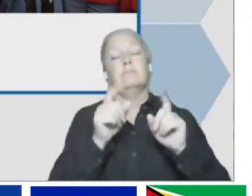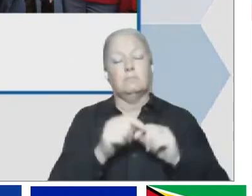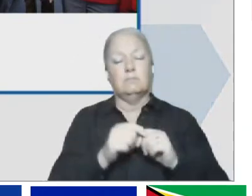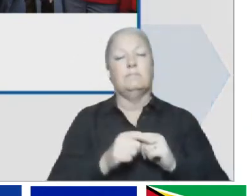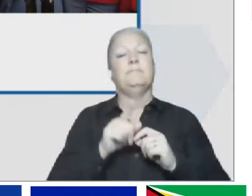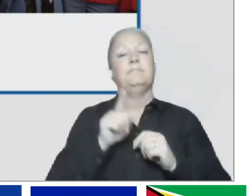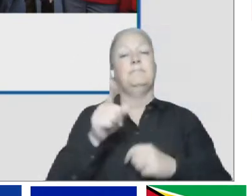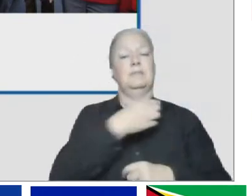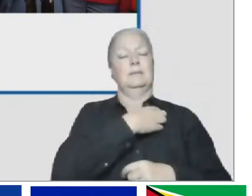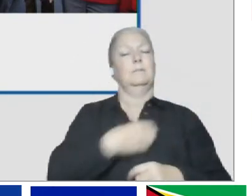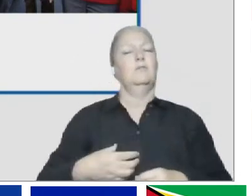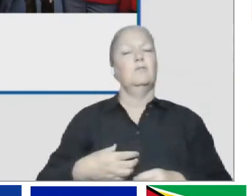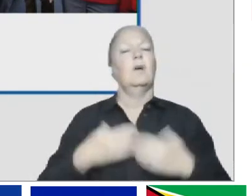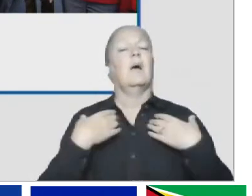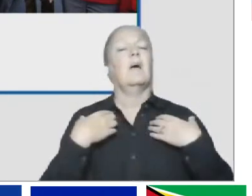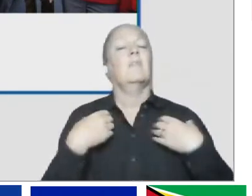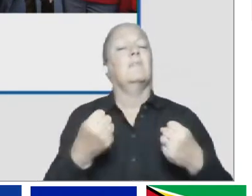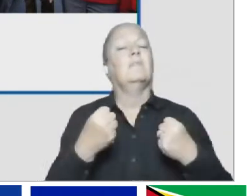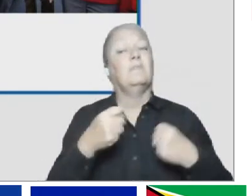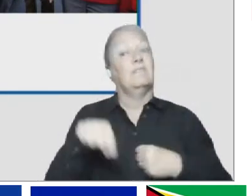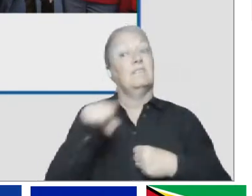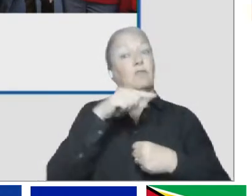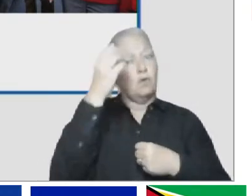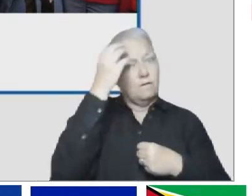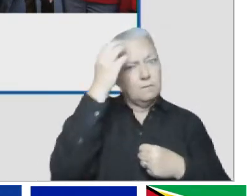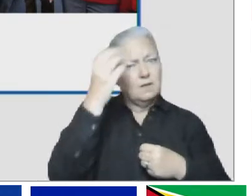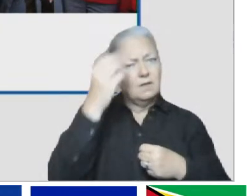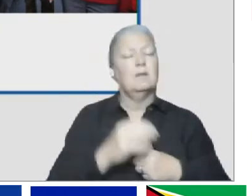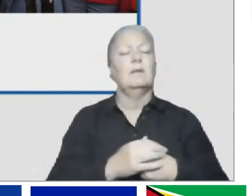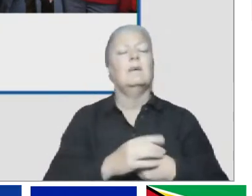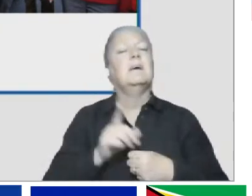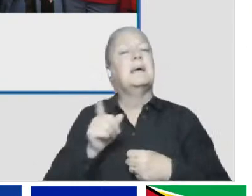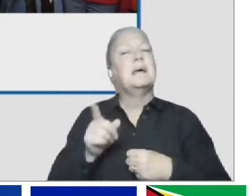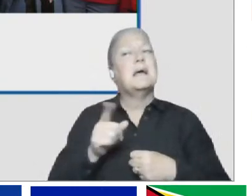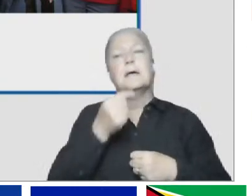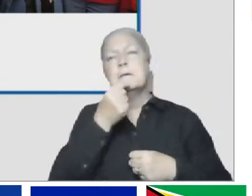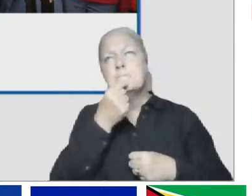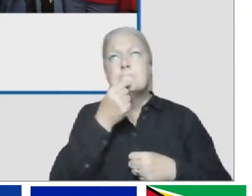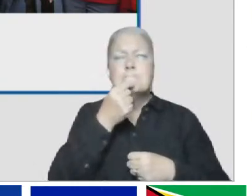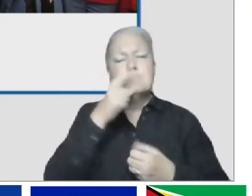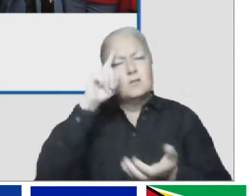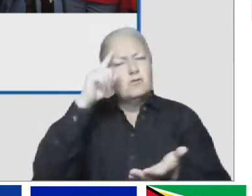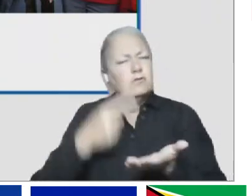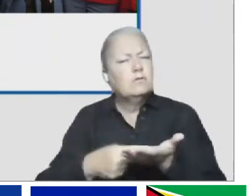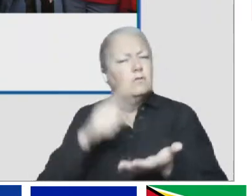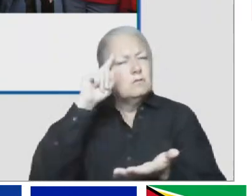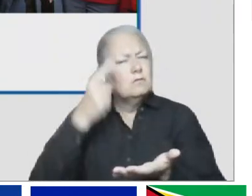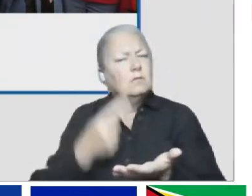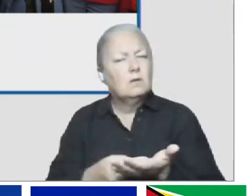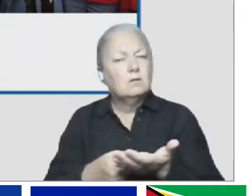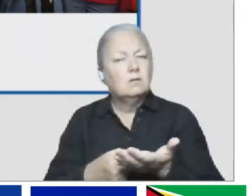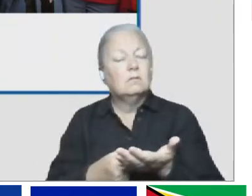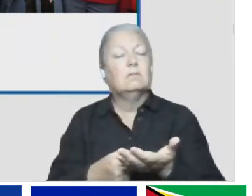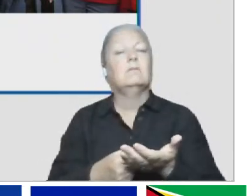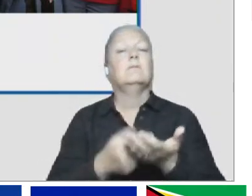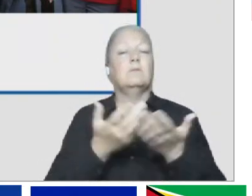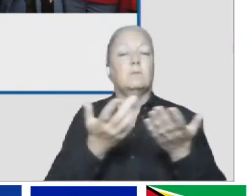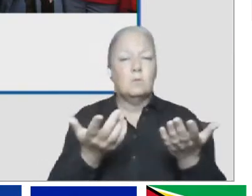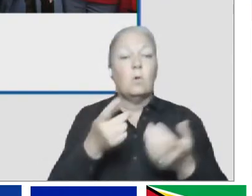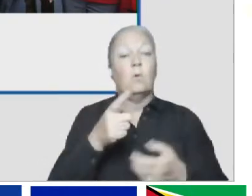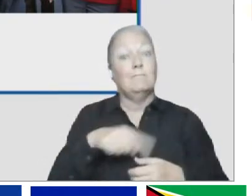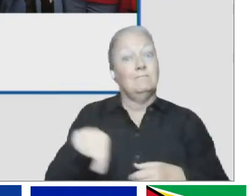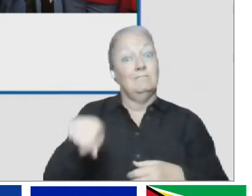to make some decisions. So the whole state and the whole